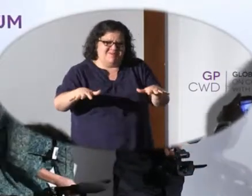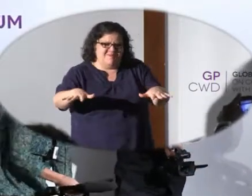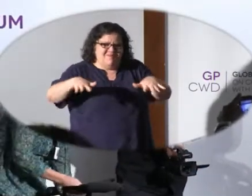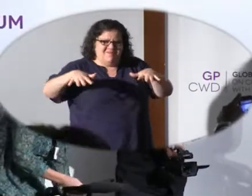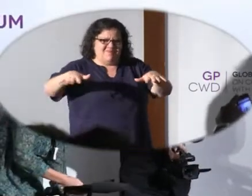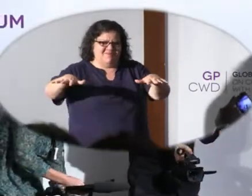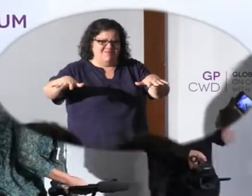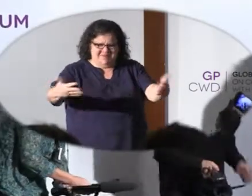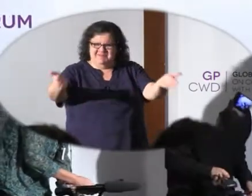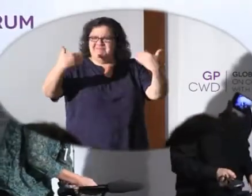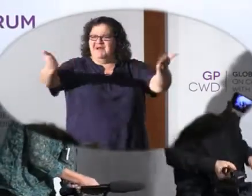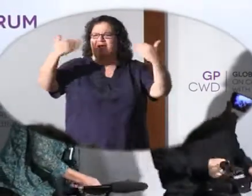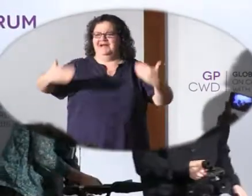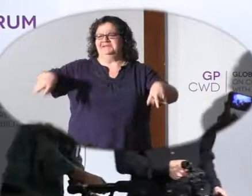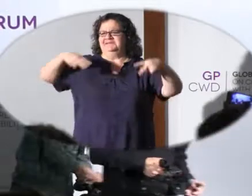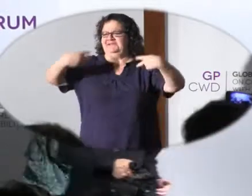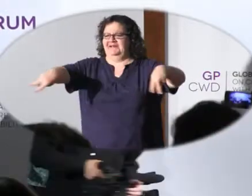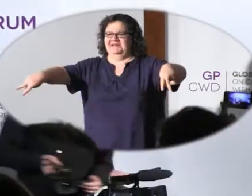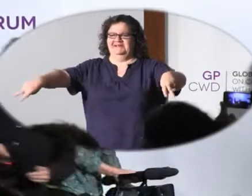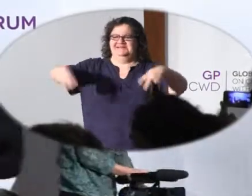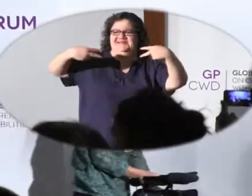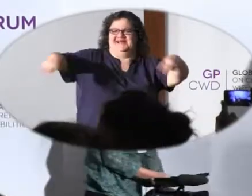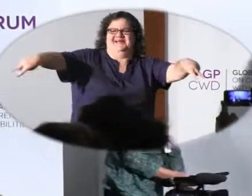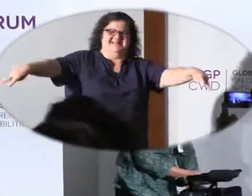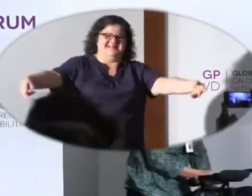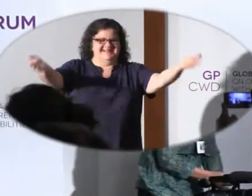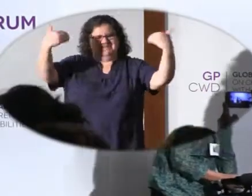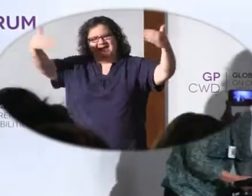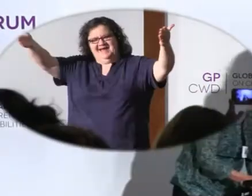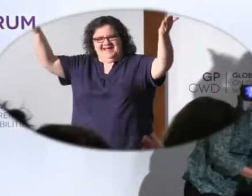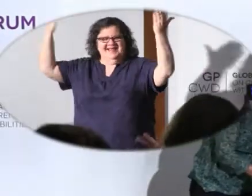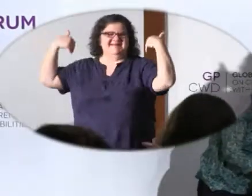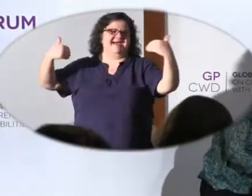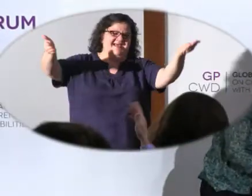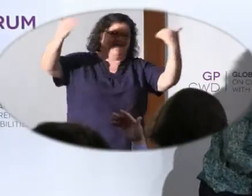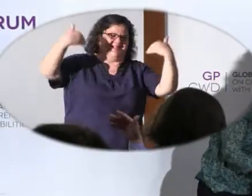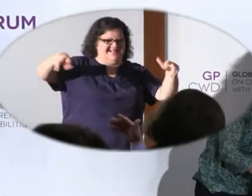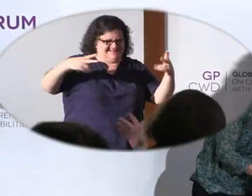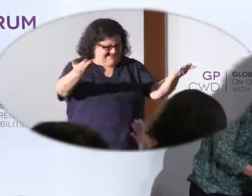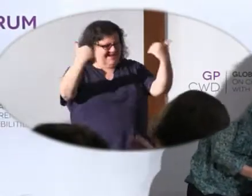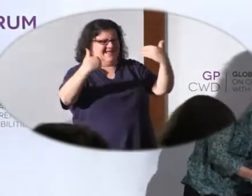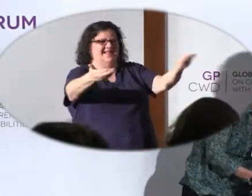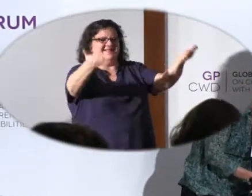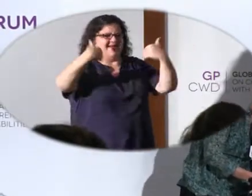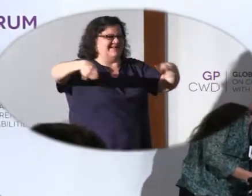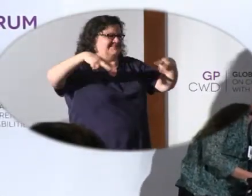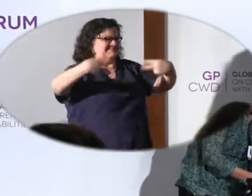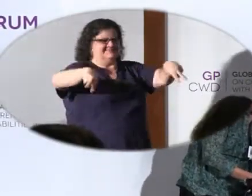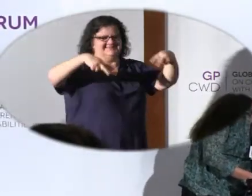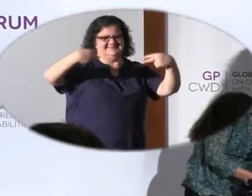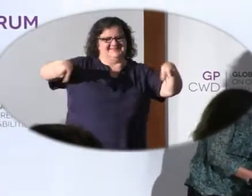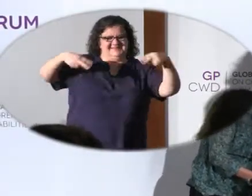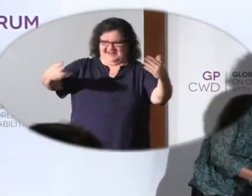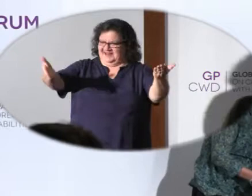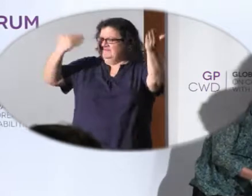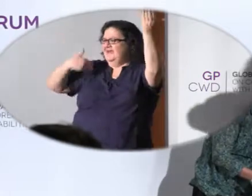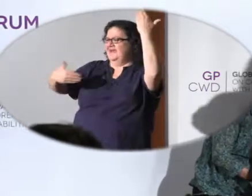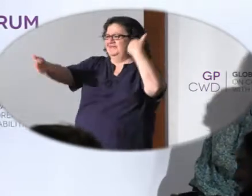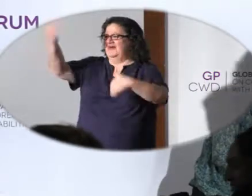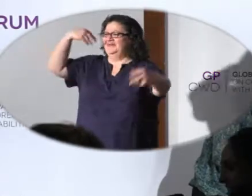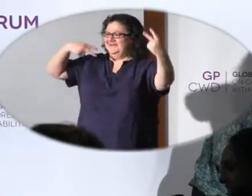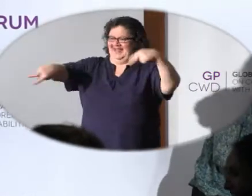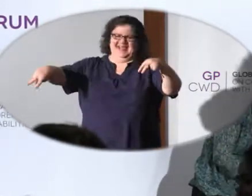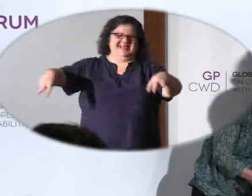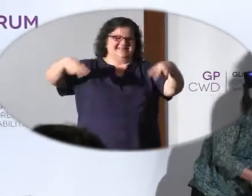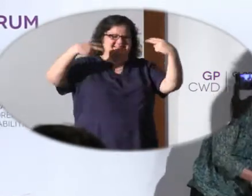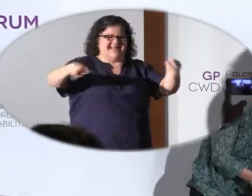We'll dance. Come on. Let's dance. What was the weekend? What was the night is all